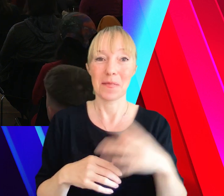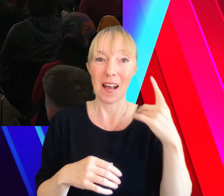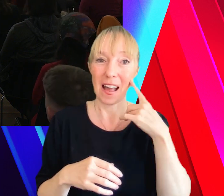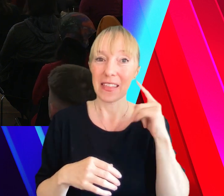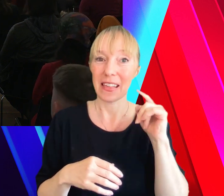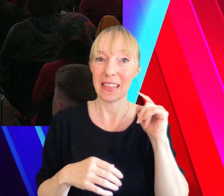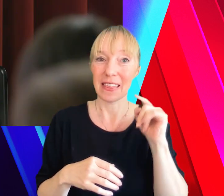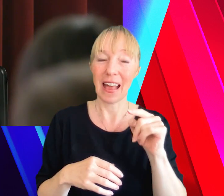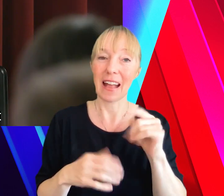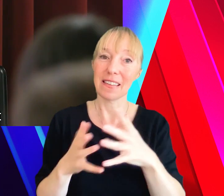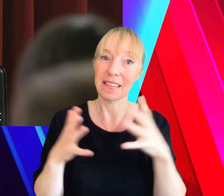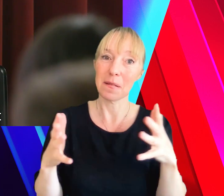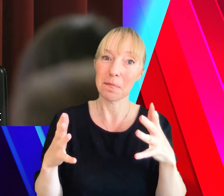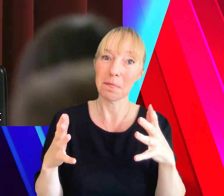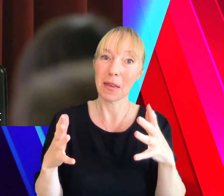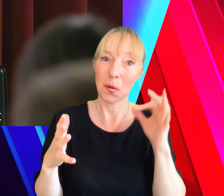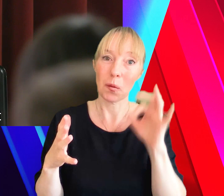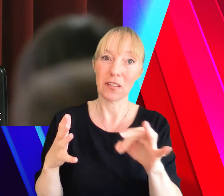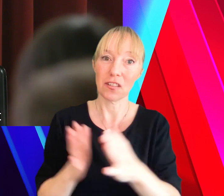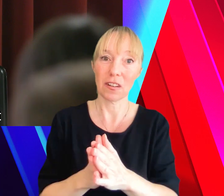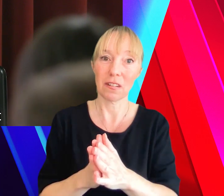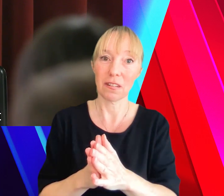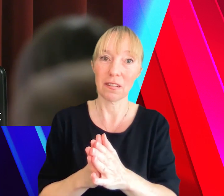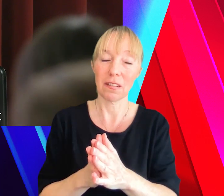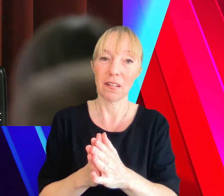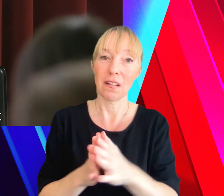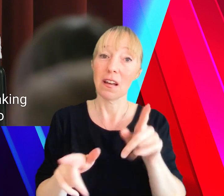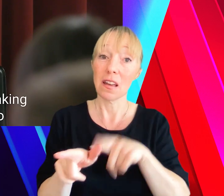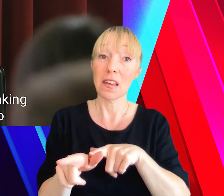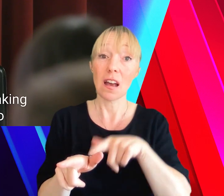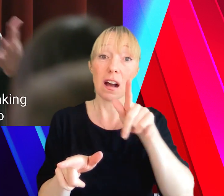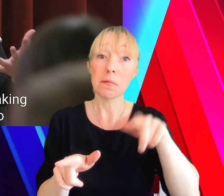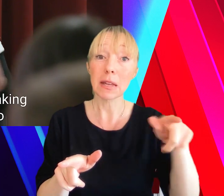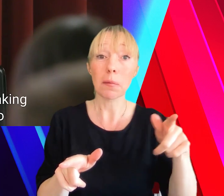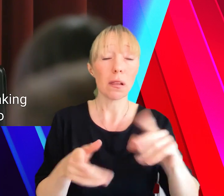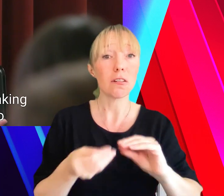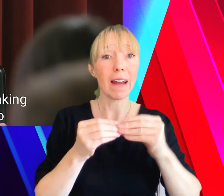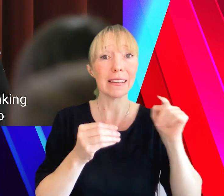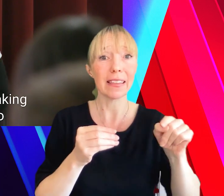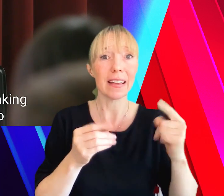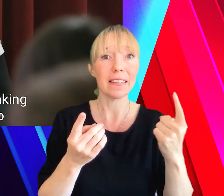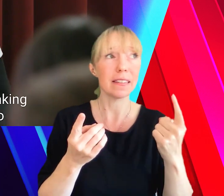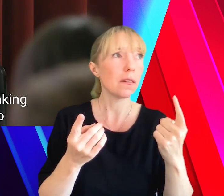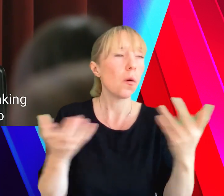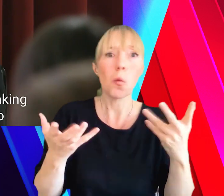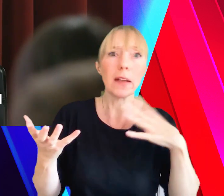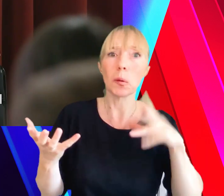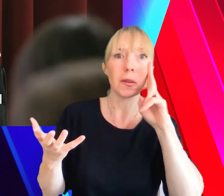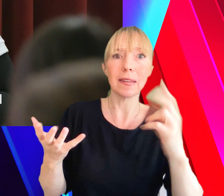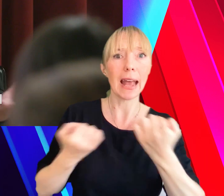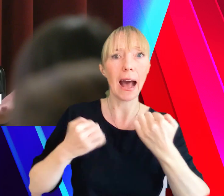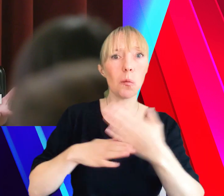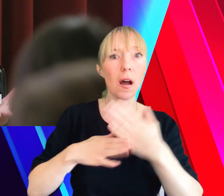here. But I think that's a bigger question about, what do we as young people who are making this stuff, who really enjoy it, who